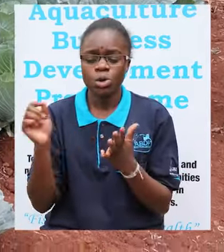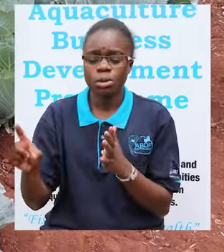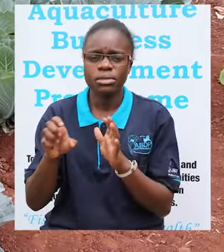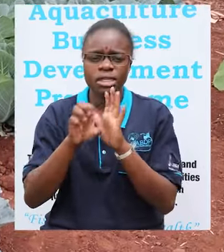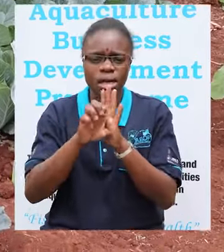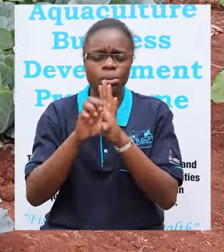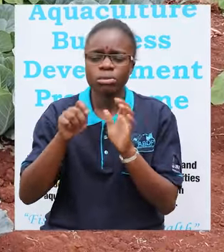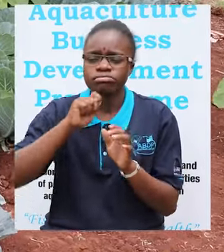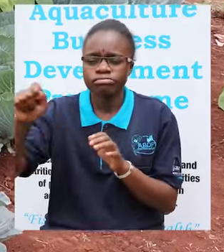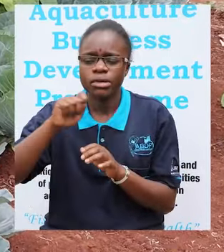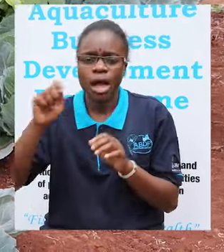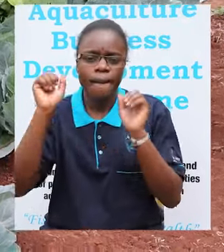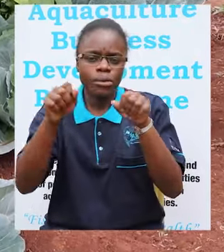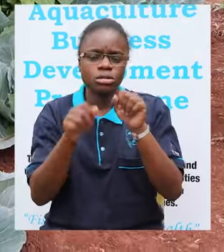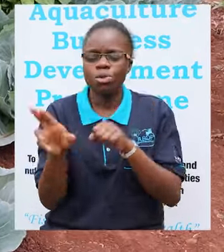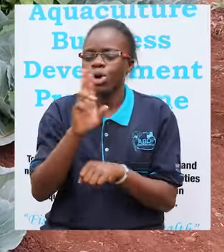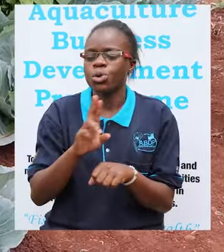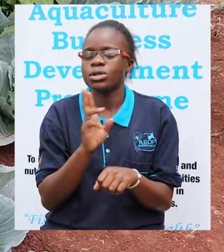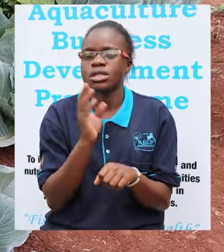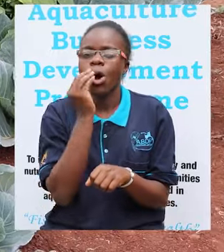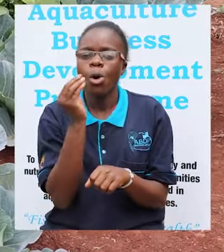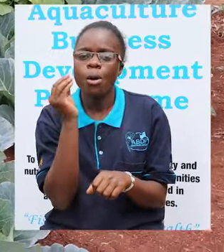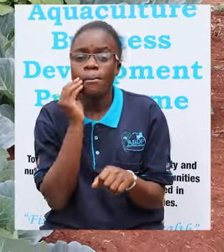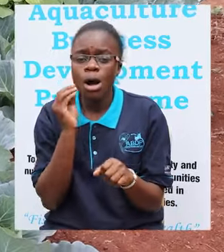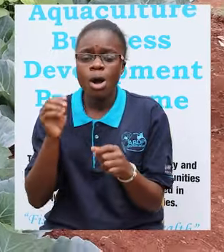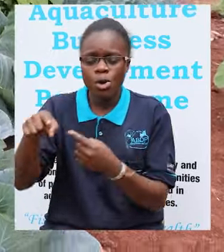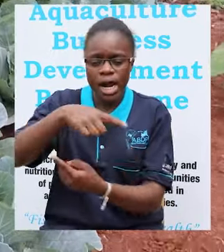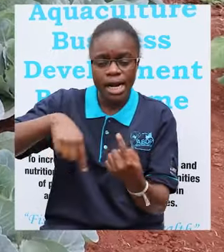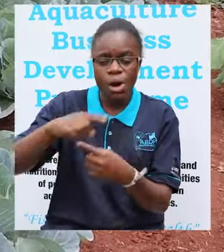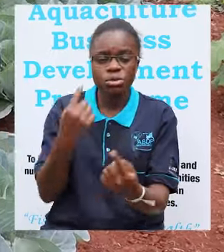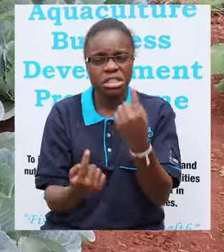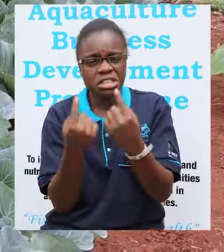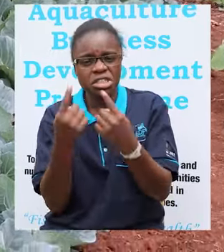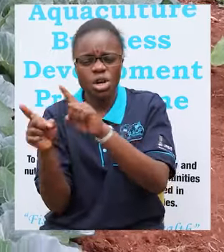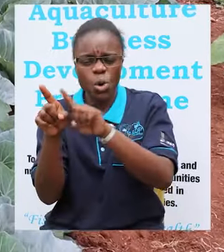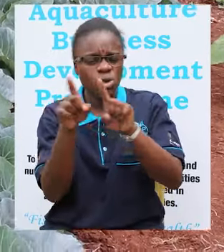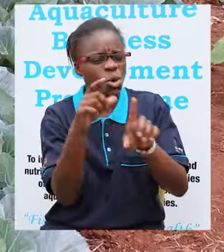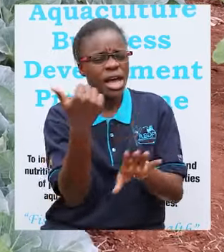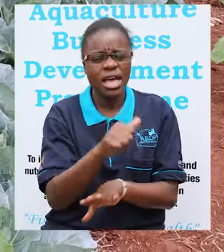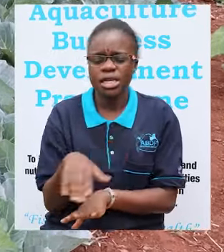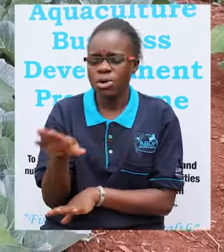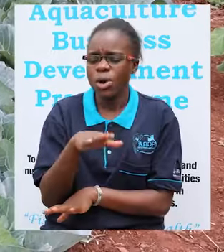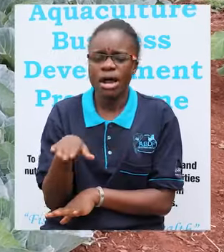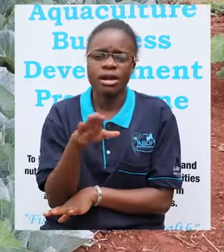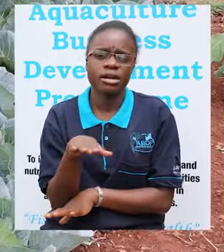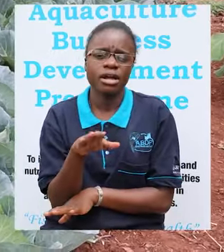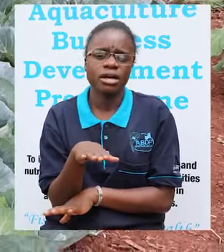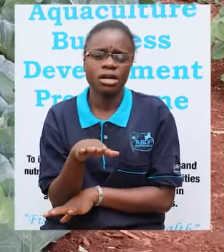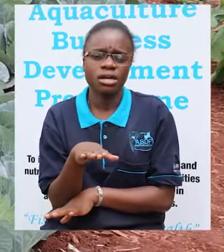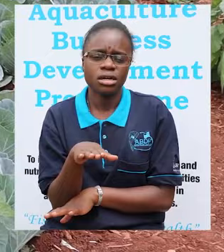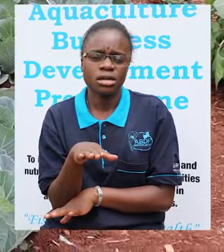multi-story garden can easily be placed just around the home or around the kitchen or even in the corners of the compound, and the